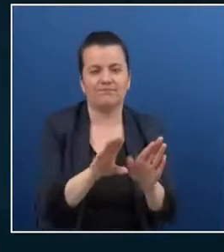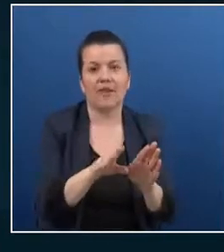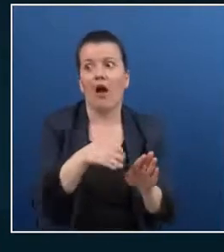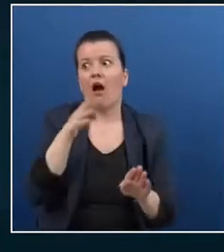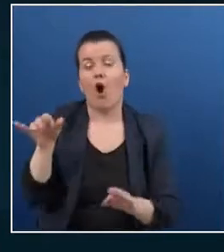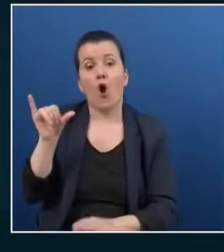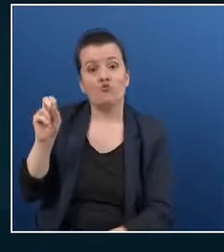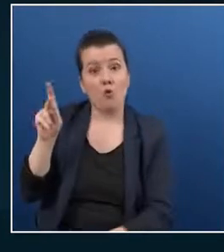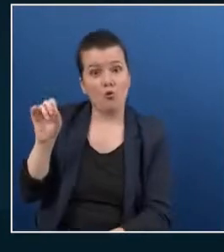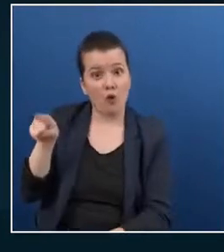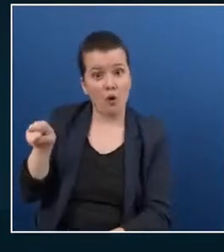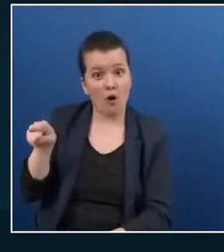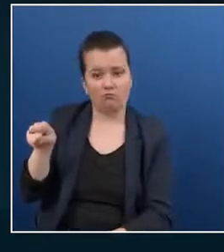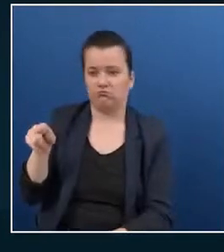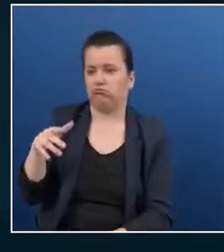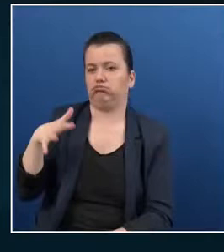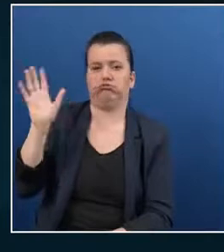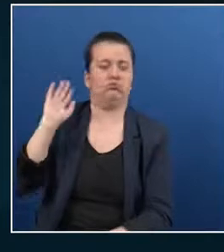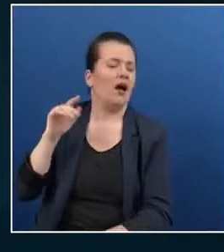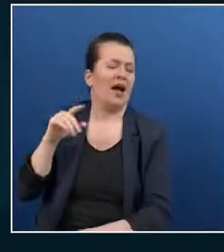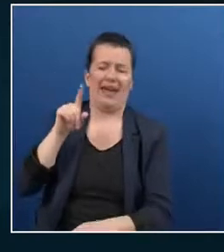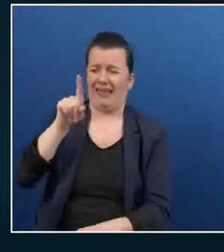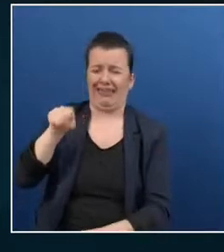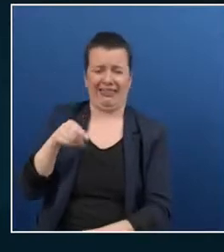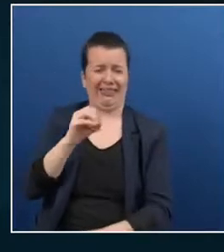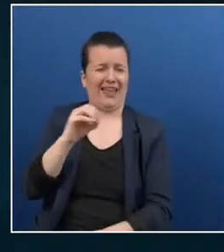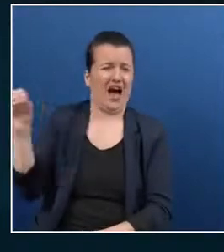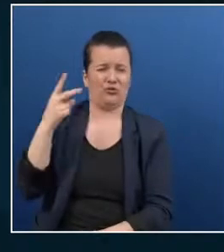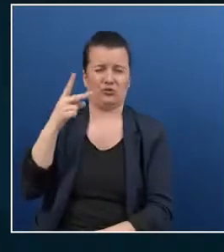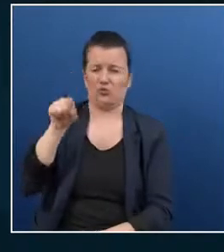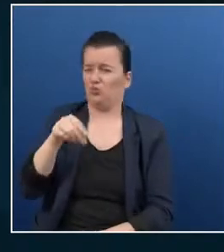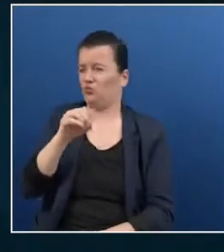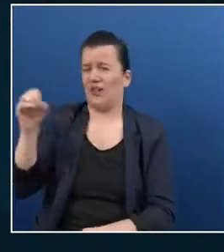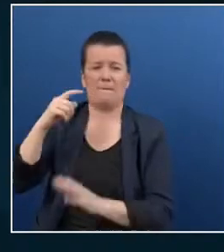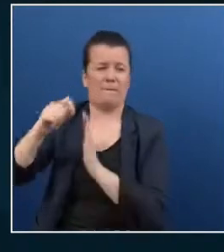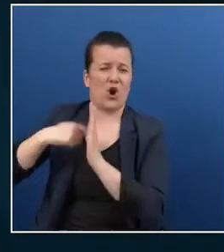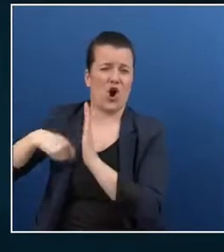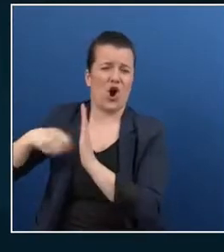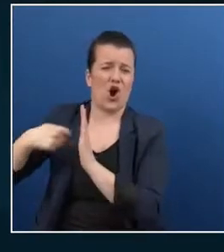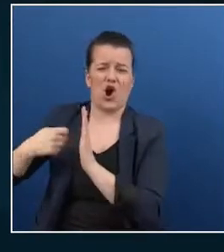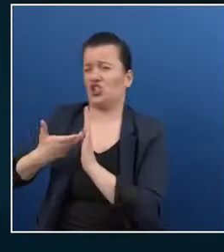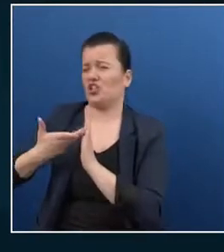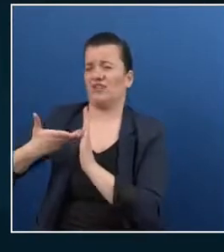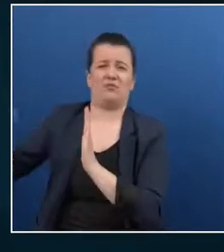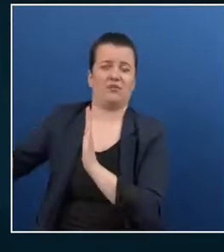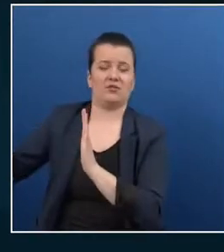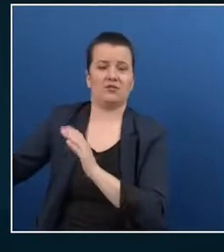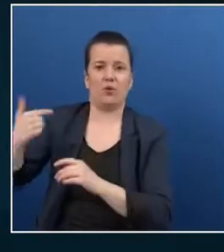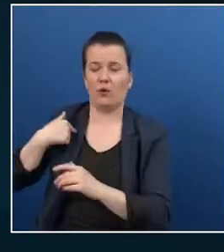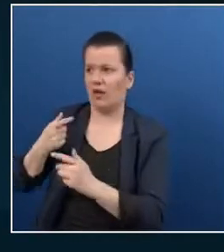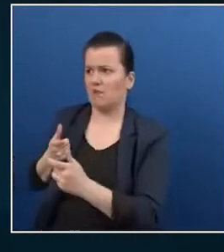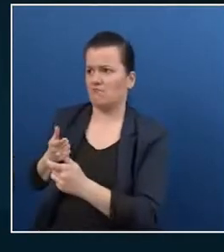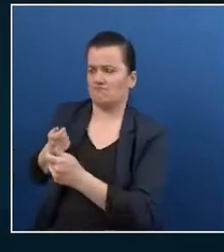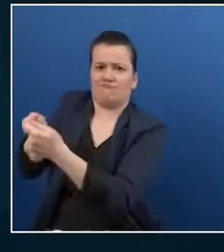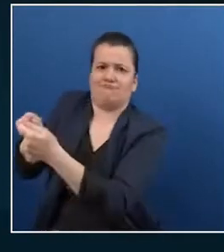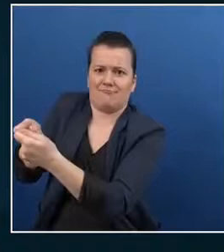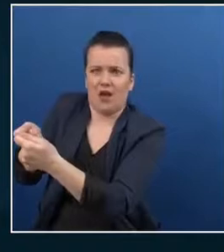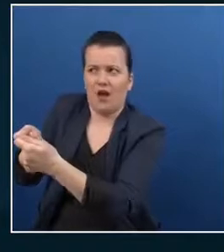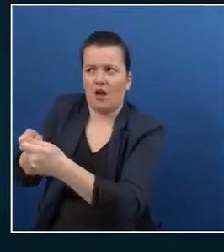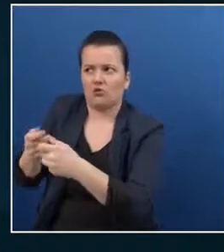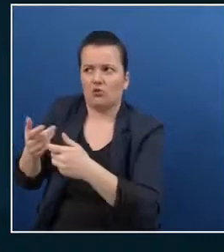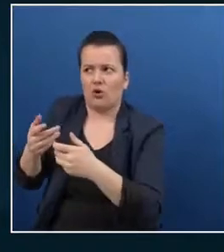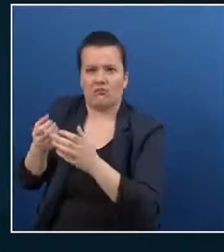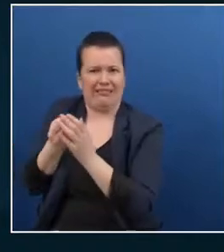has thousands of projects. And so now we suddenly had to start thinking about, well, how are we going to scale? Because